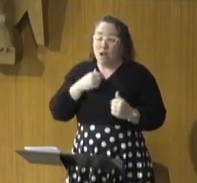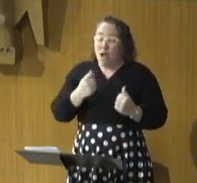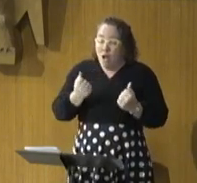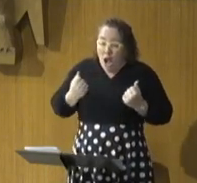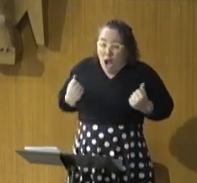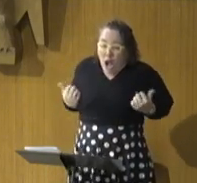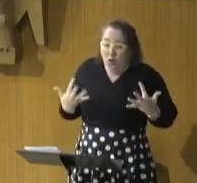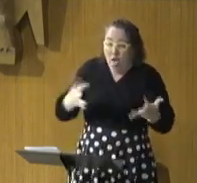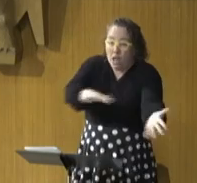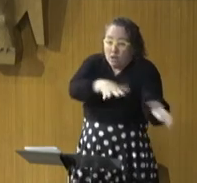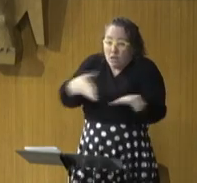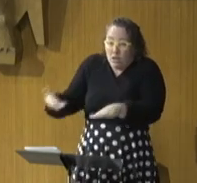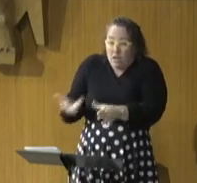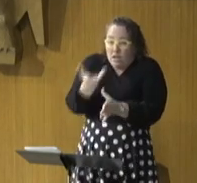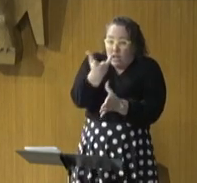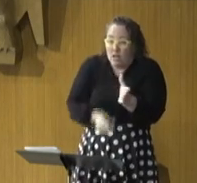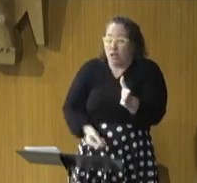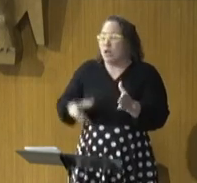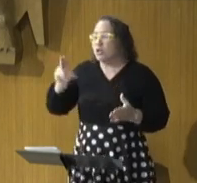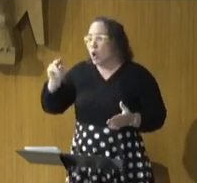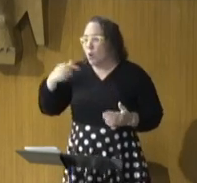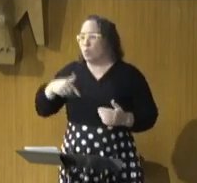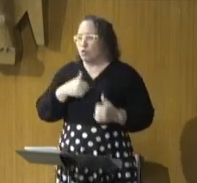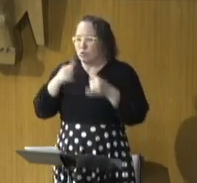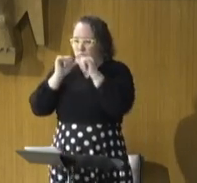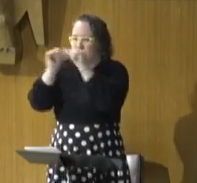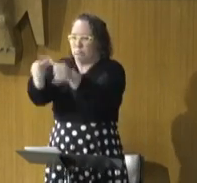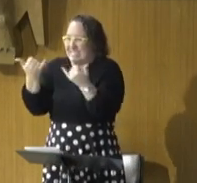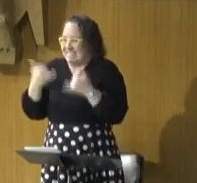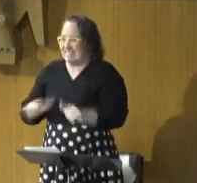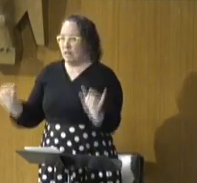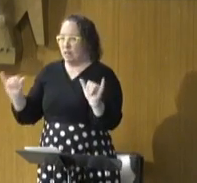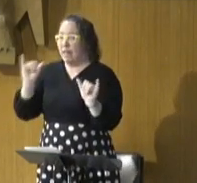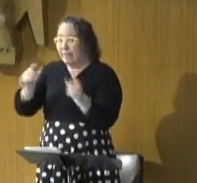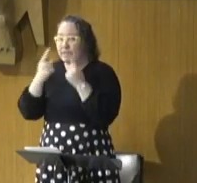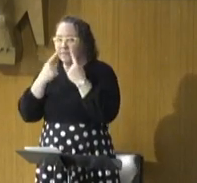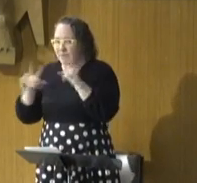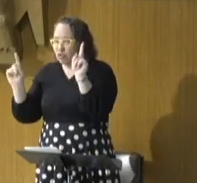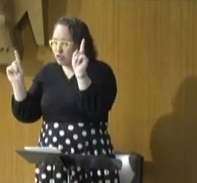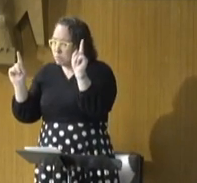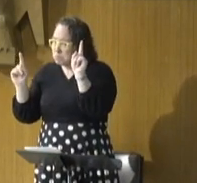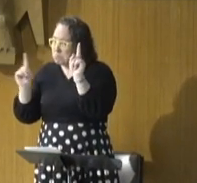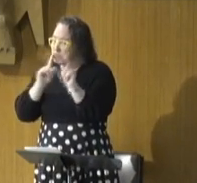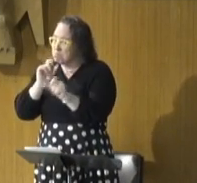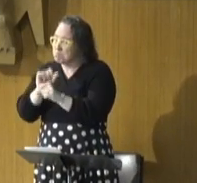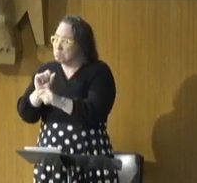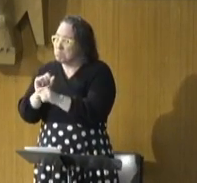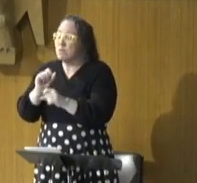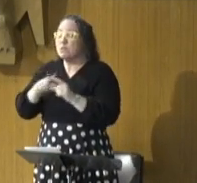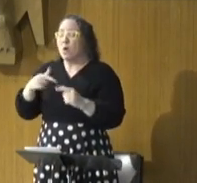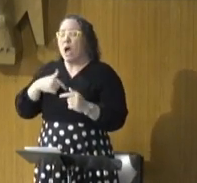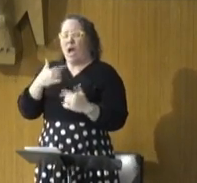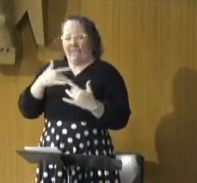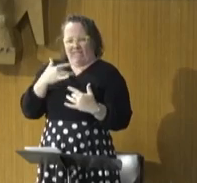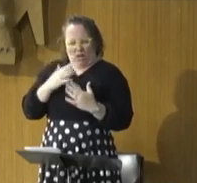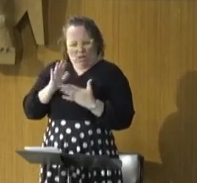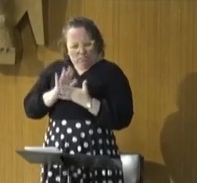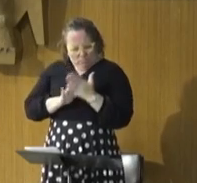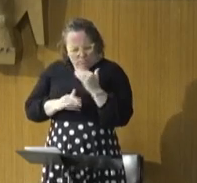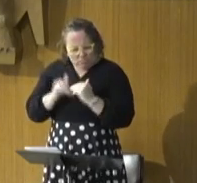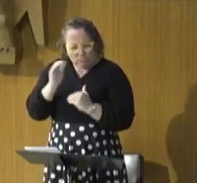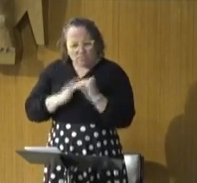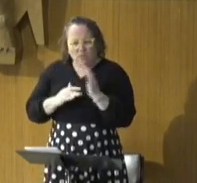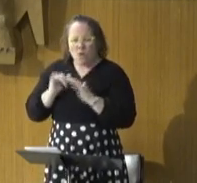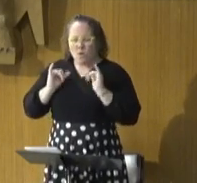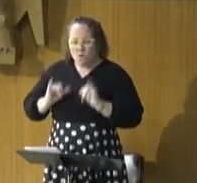and that is a victory. And I do find real comfort in this story in reading that God